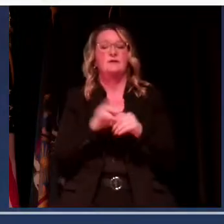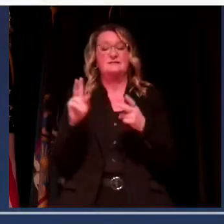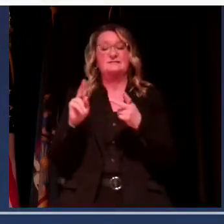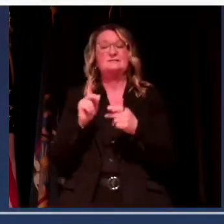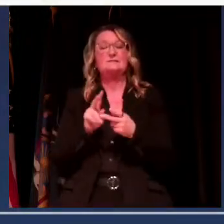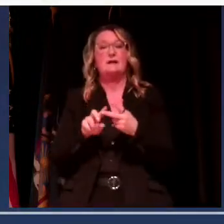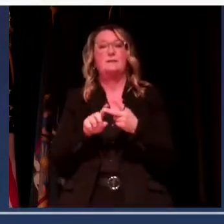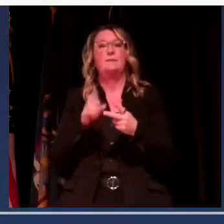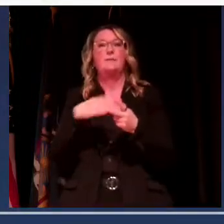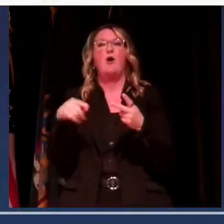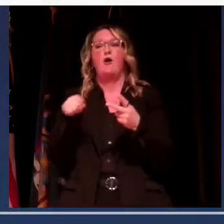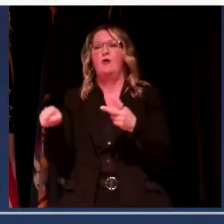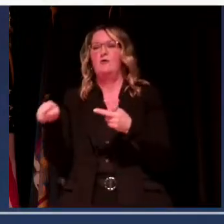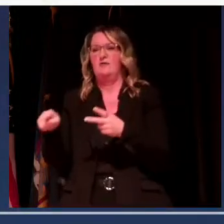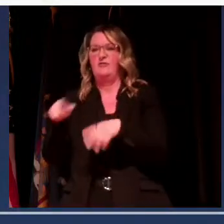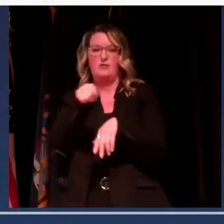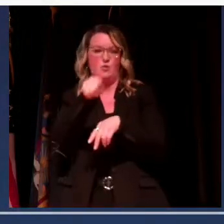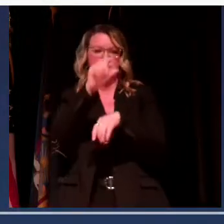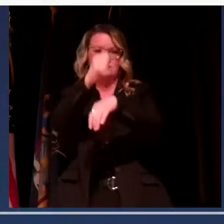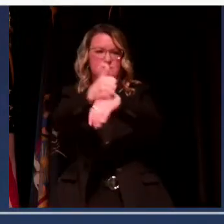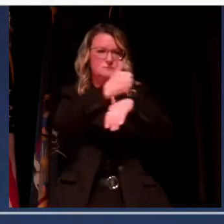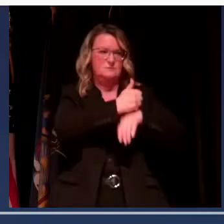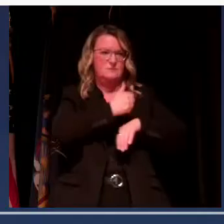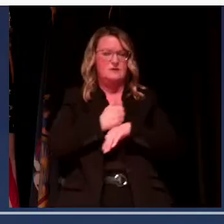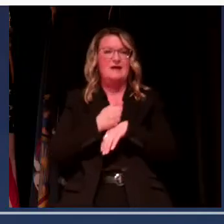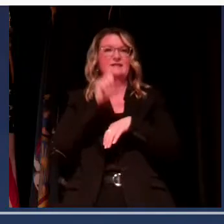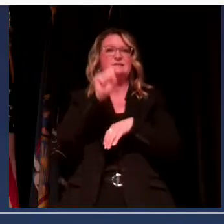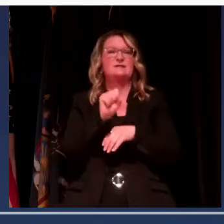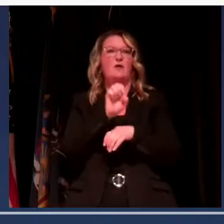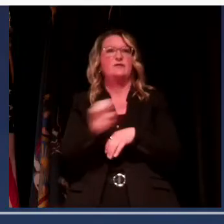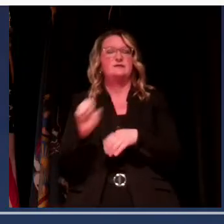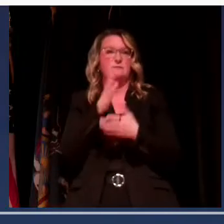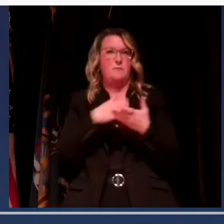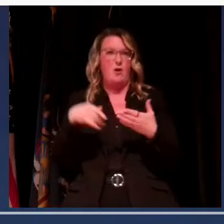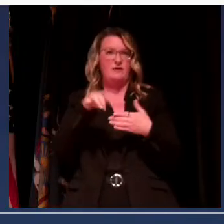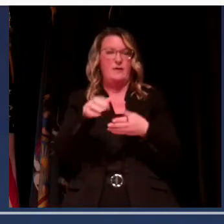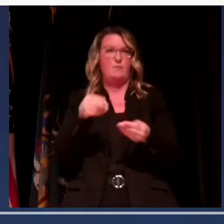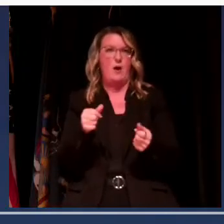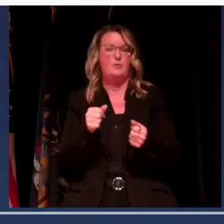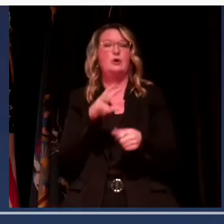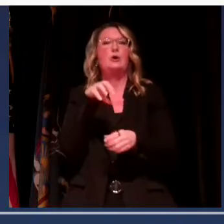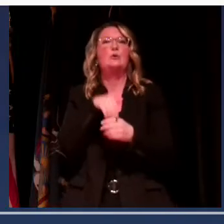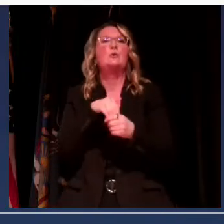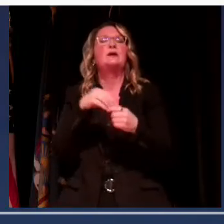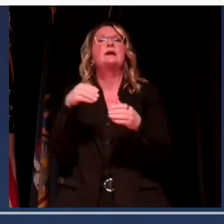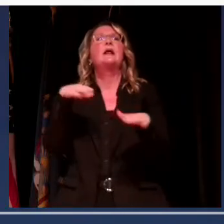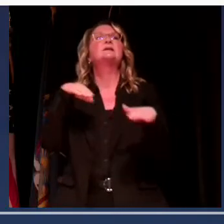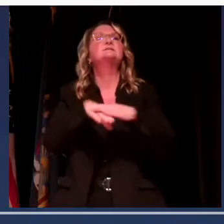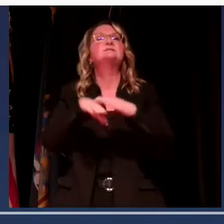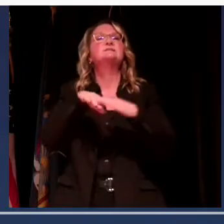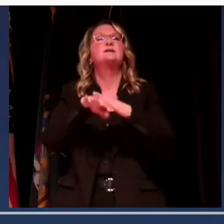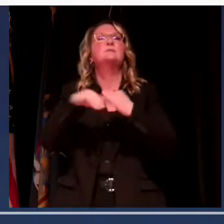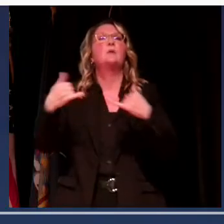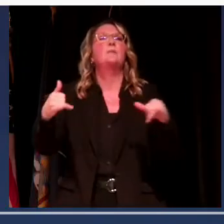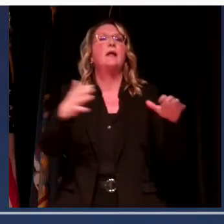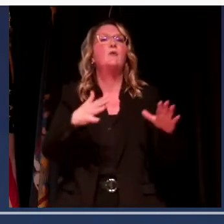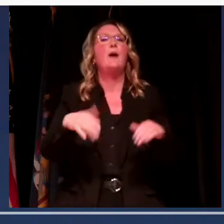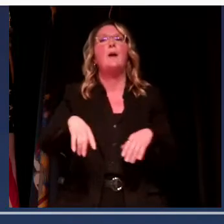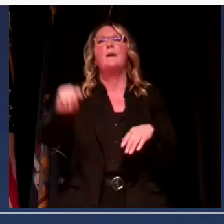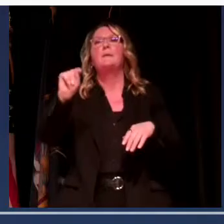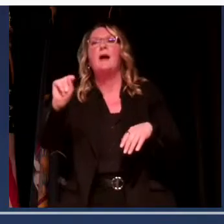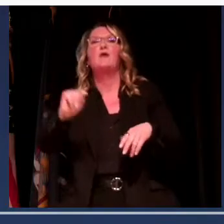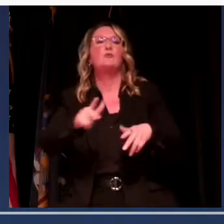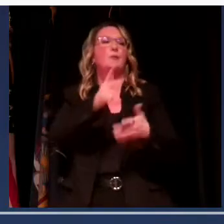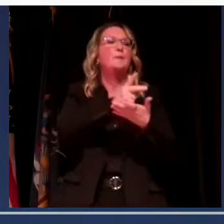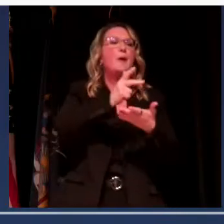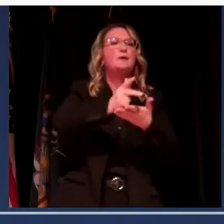Amherst will construct those recreation amenities in the southeastern corner of the property, including an accessible playground, restroom, and parking lot